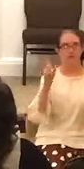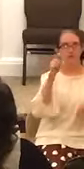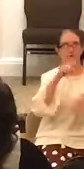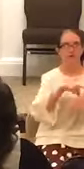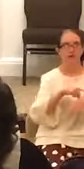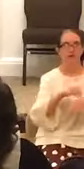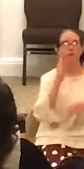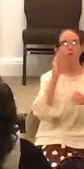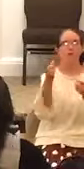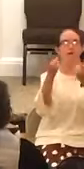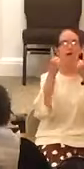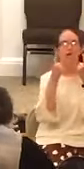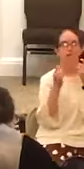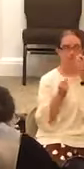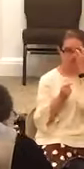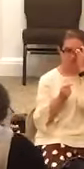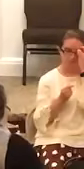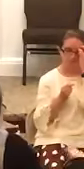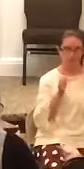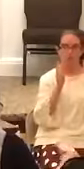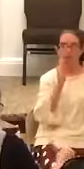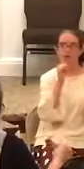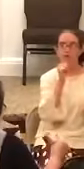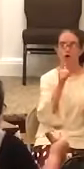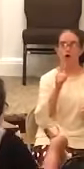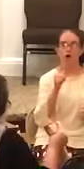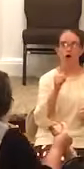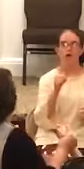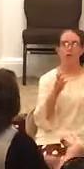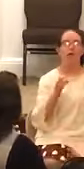time will come when they will not endure